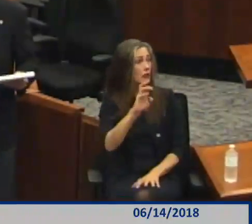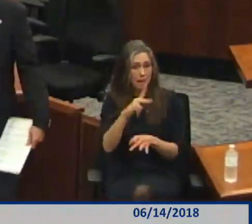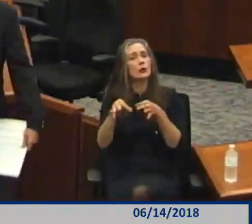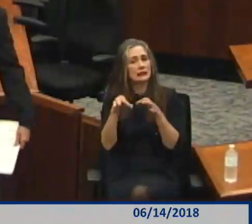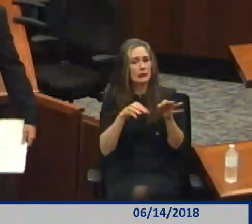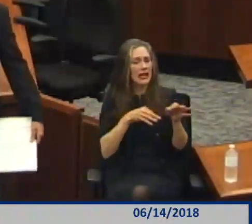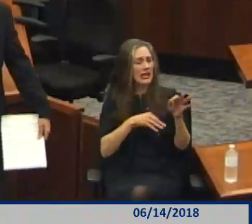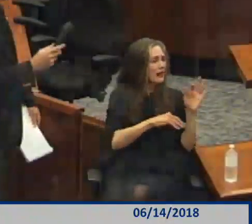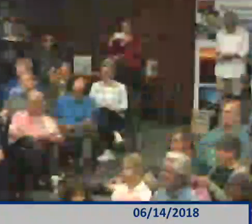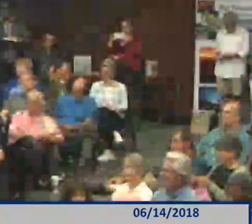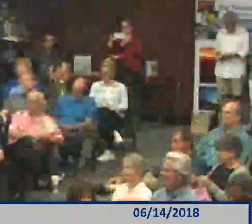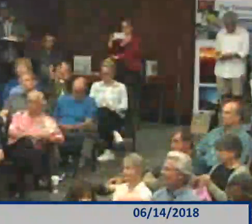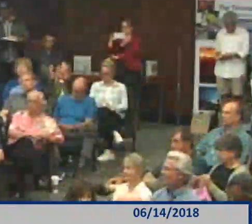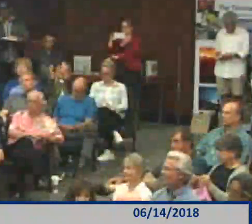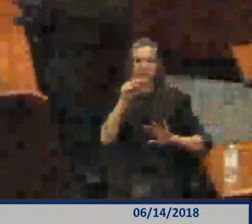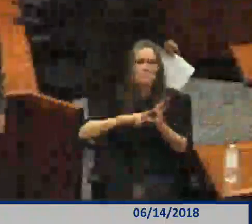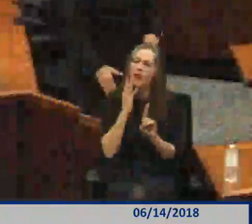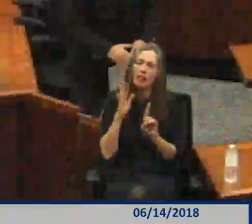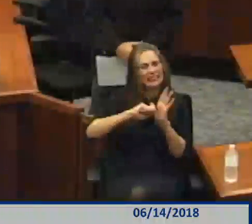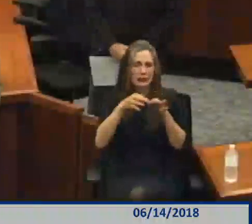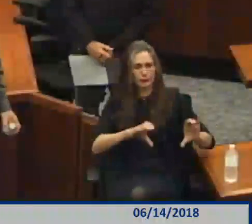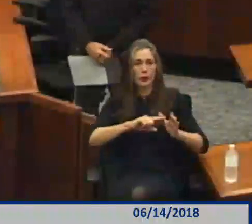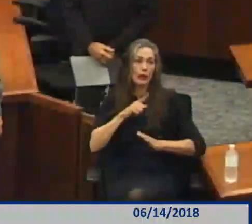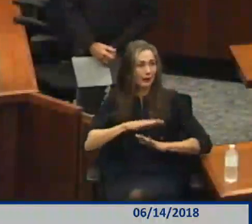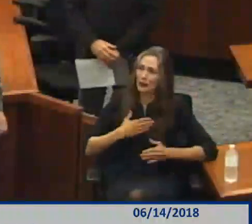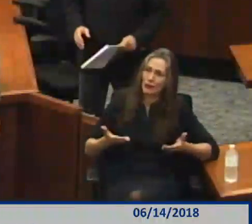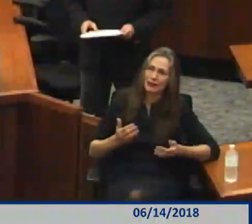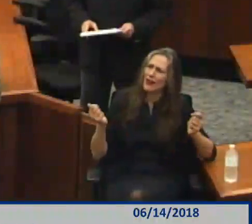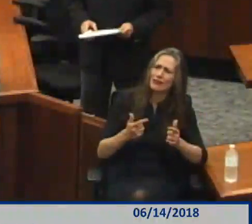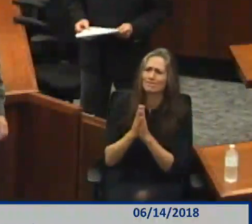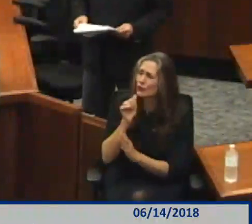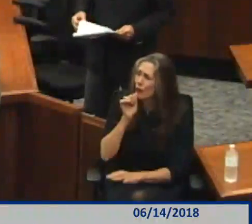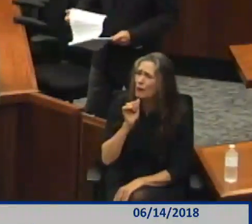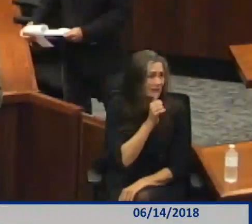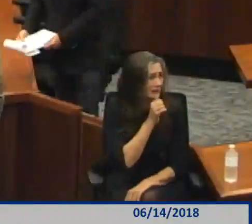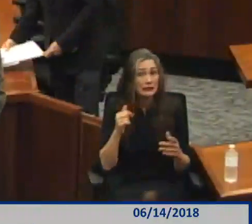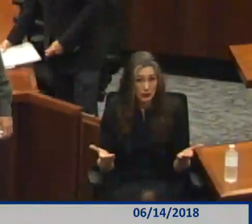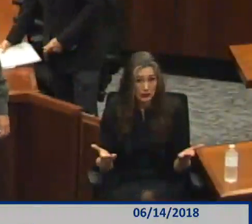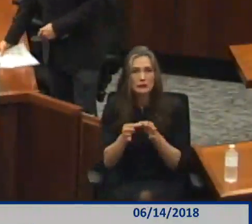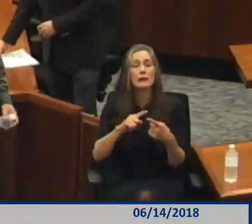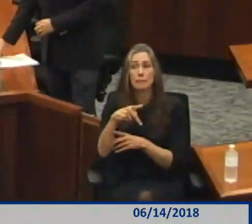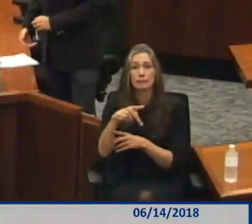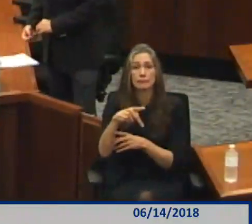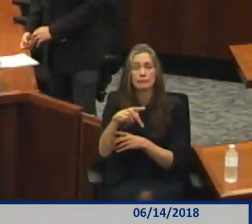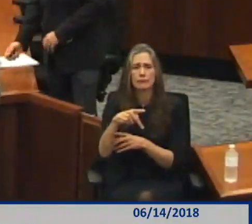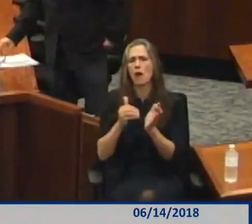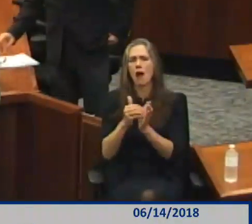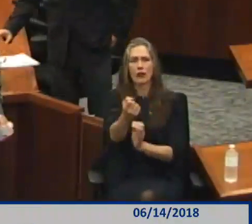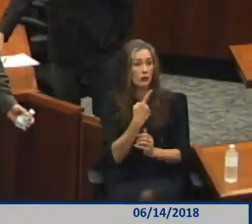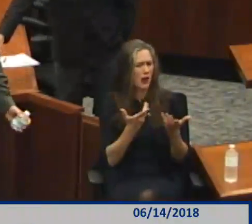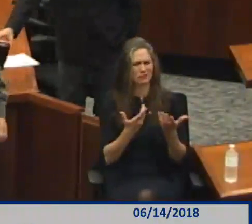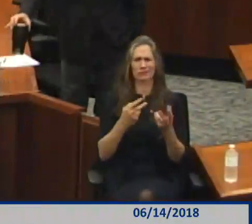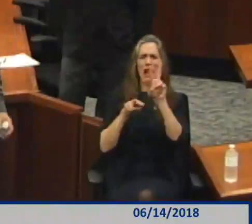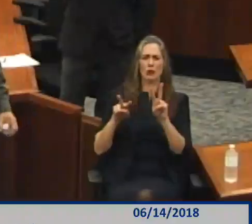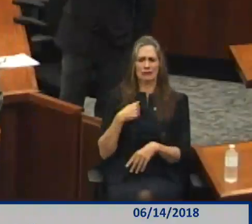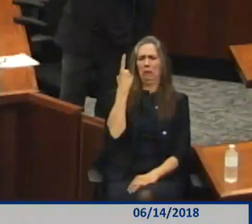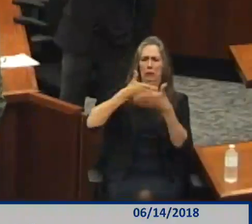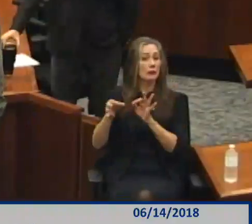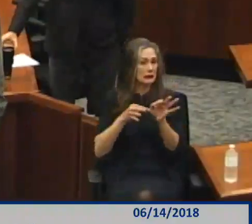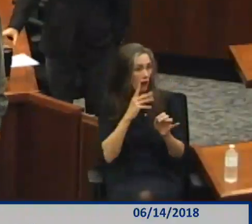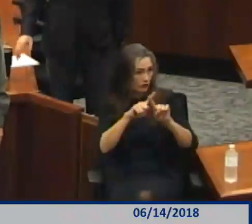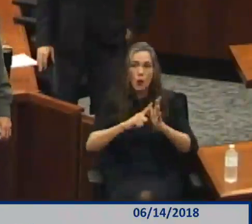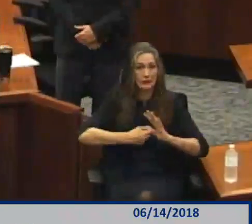to get more additional questions that you may have. I'd like to introduce Fry, manager with Flood District, who's going to walk through the map. Thank you, John. Thank you, Matt. Welcome,